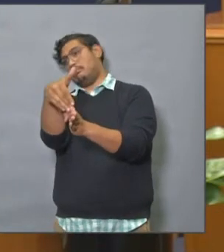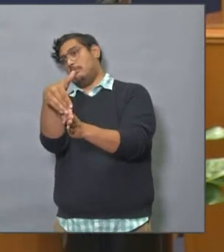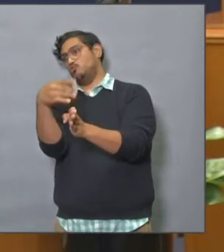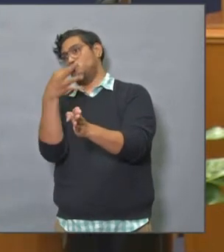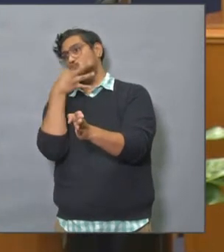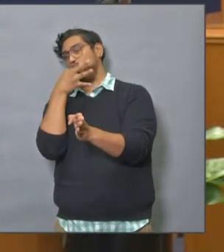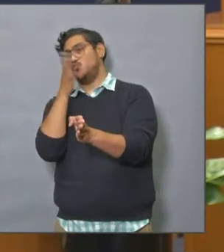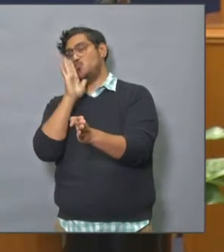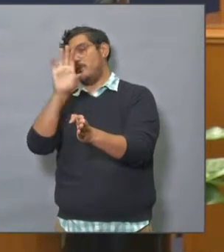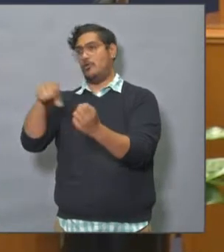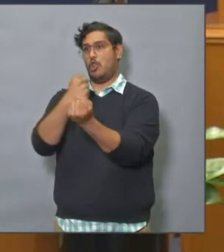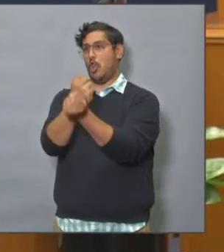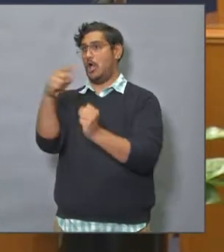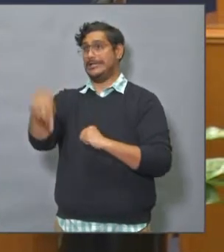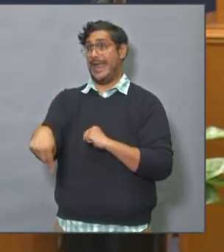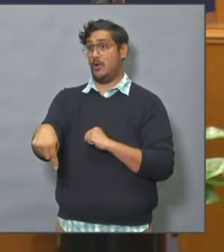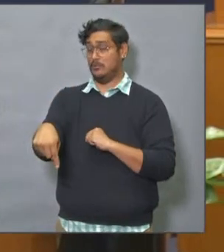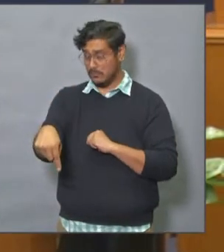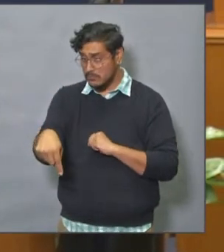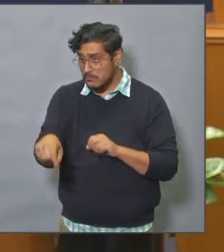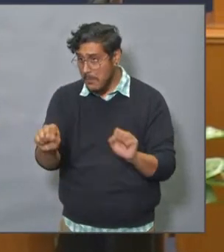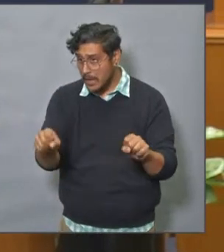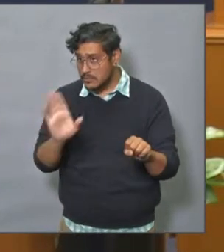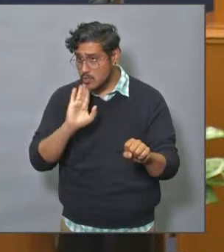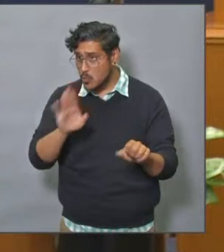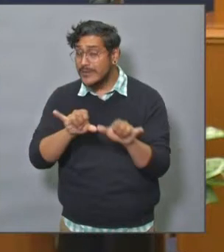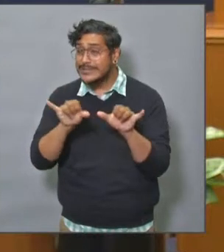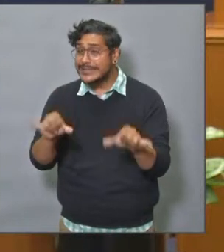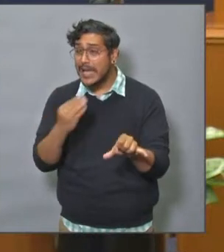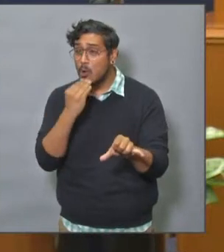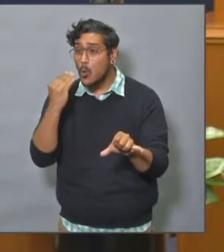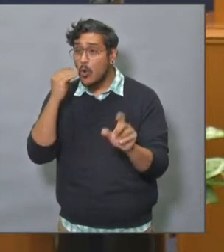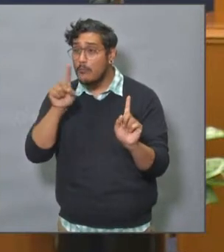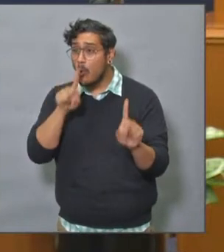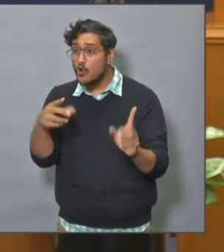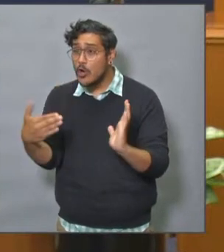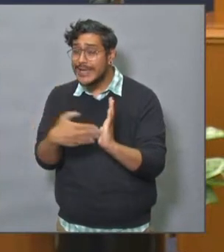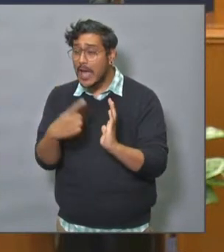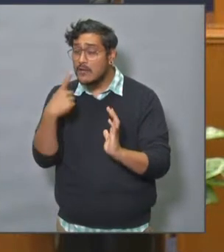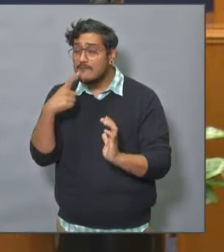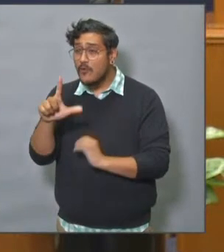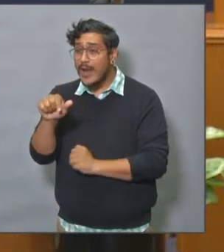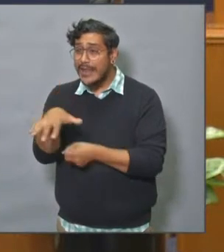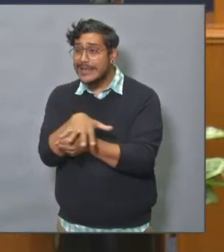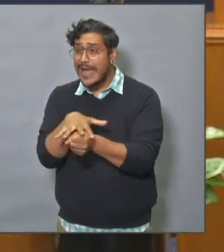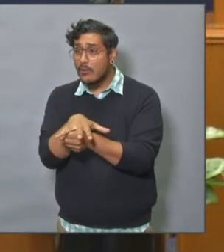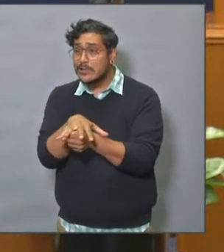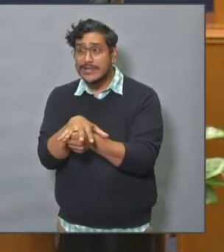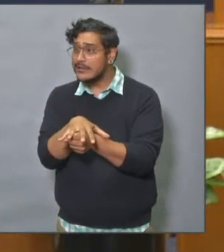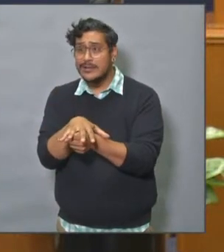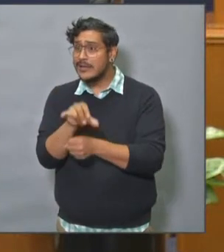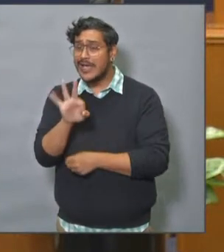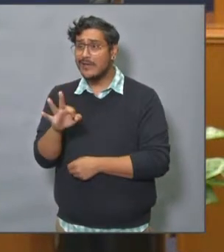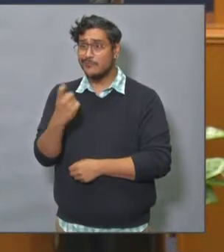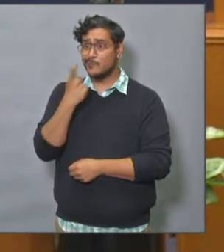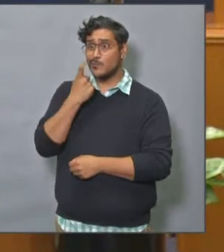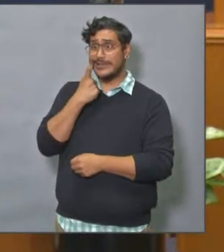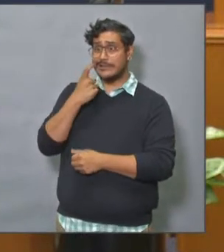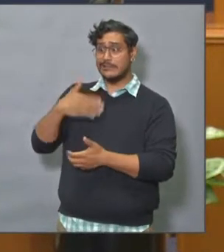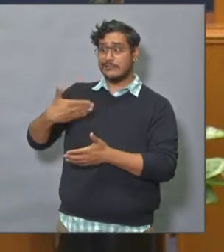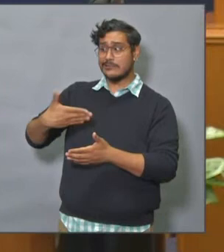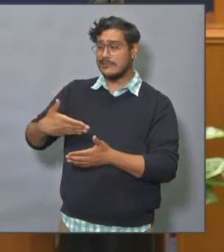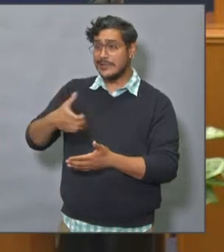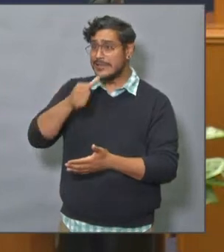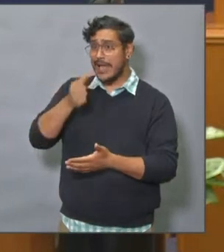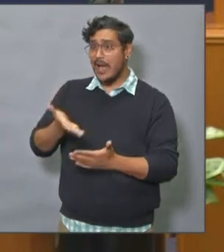order possible for LA County if the trend lines that you outlined don't improve? And if so, how